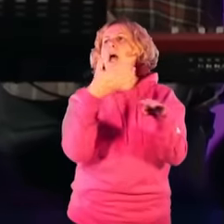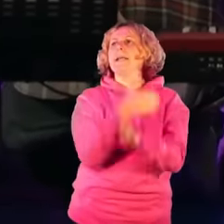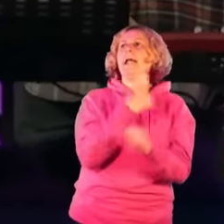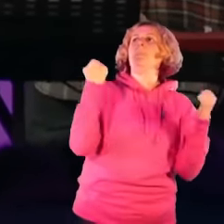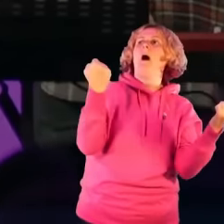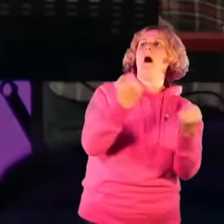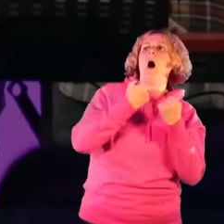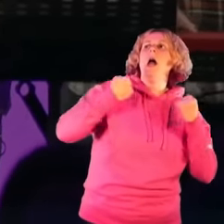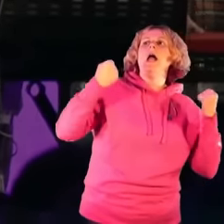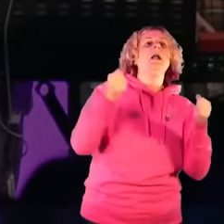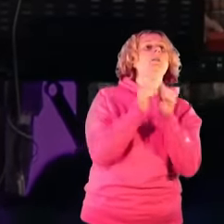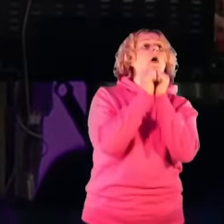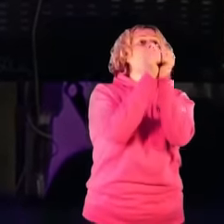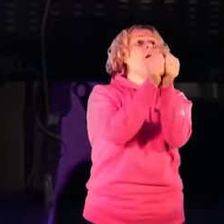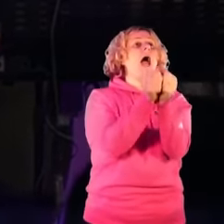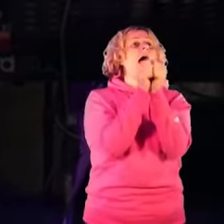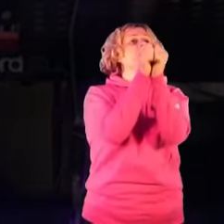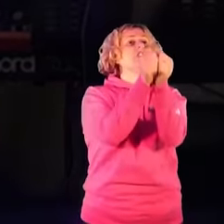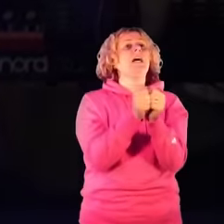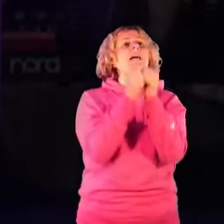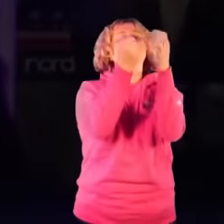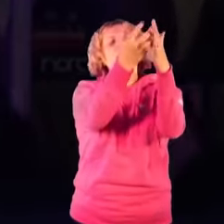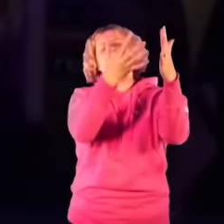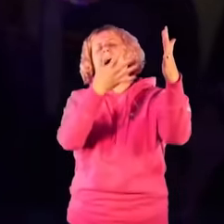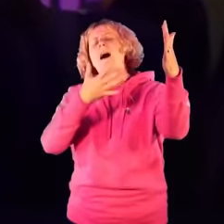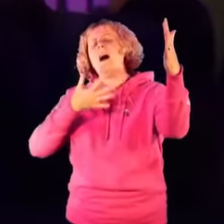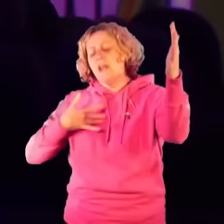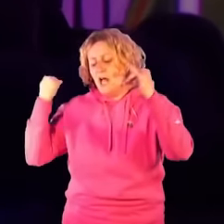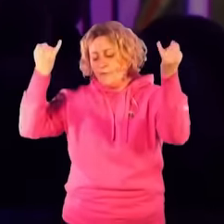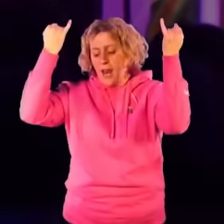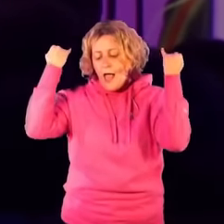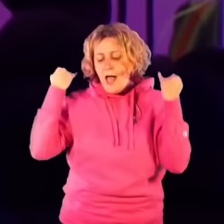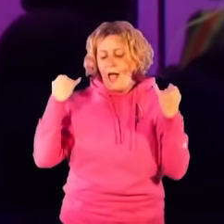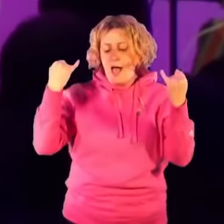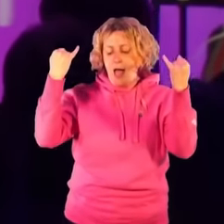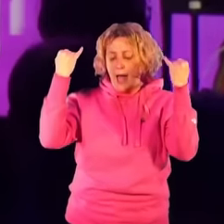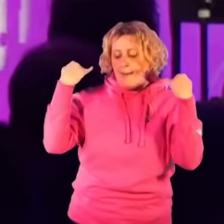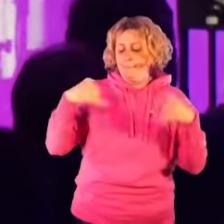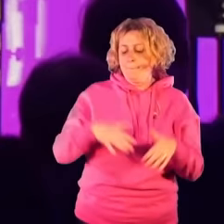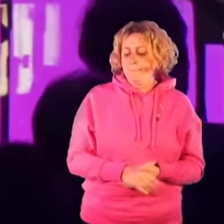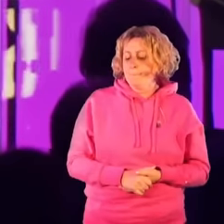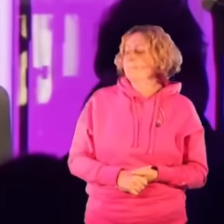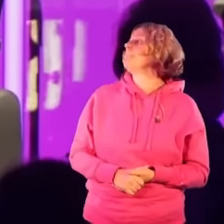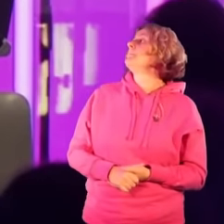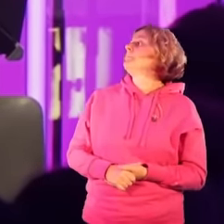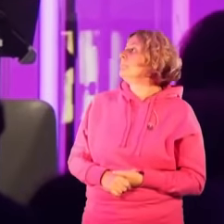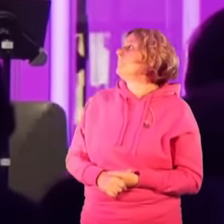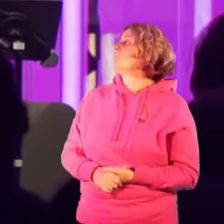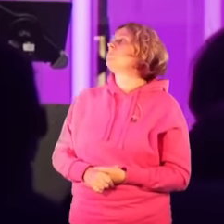wonder working power in the precious blood of the